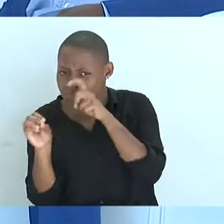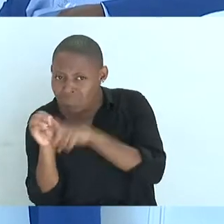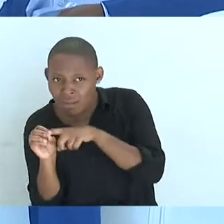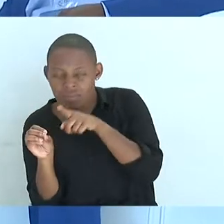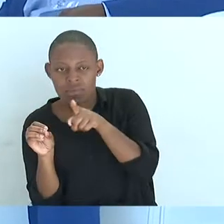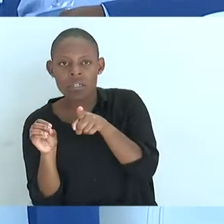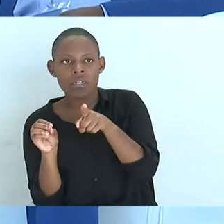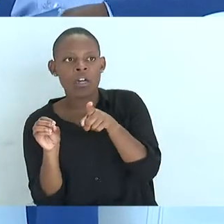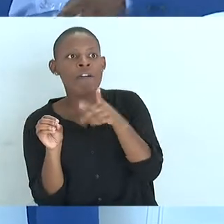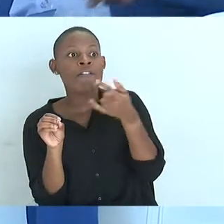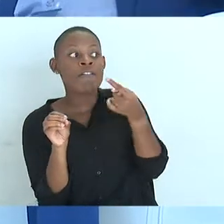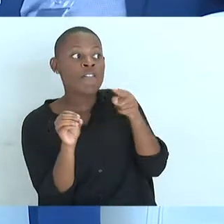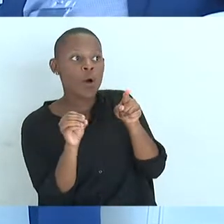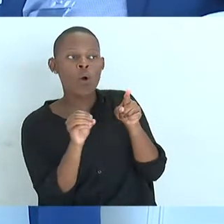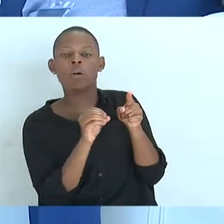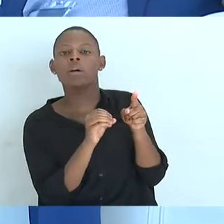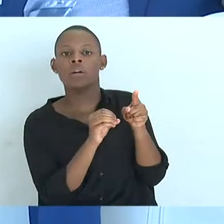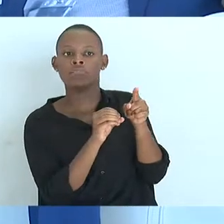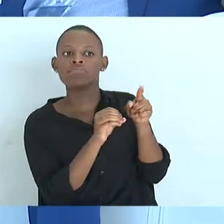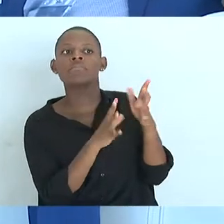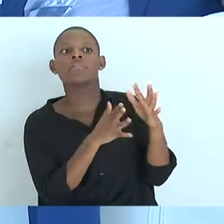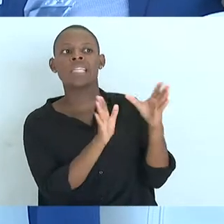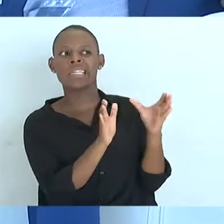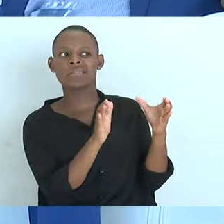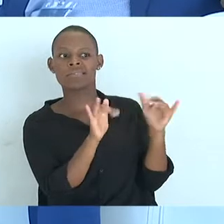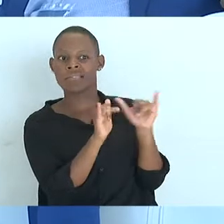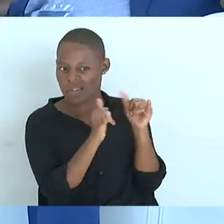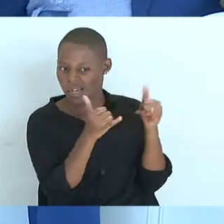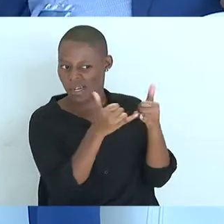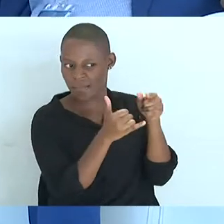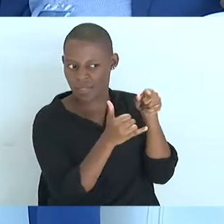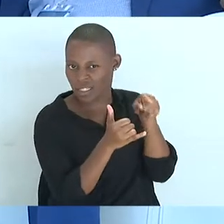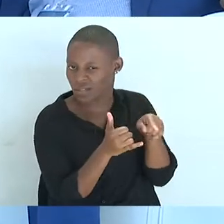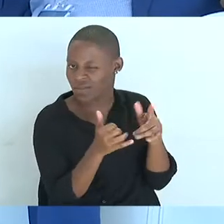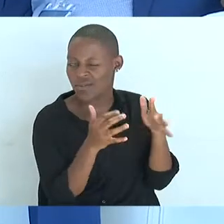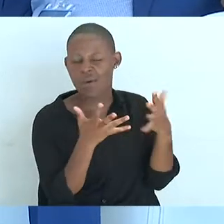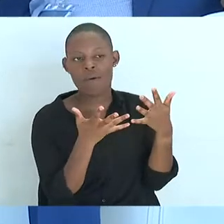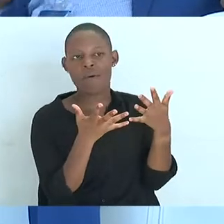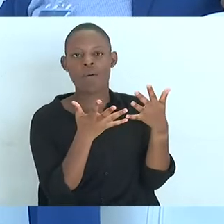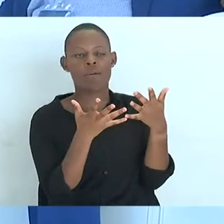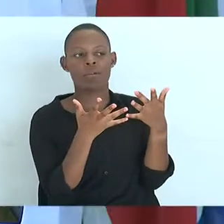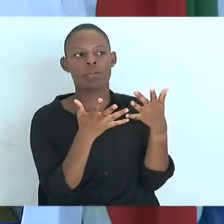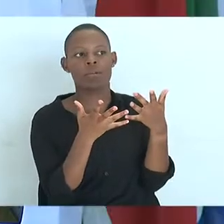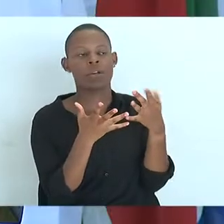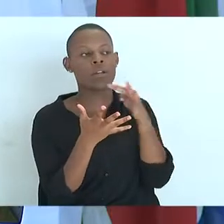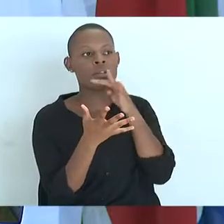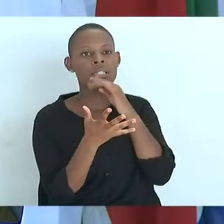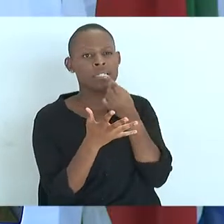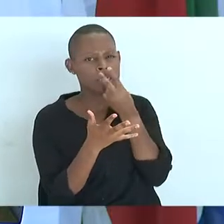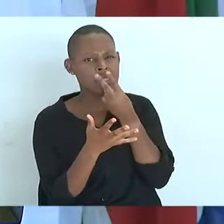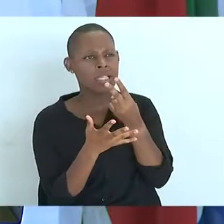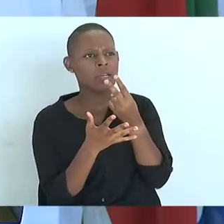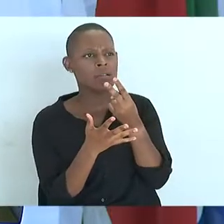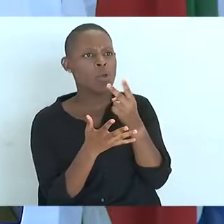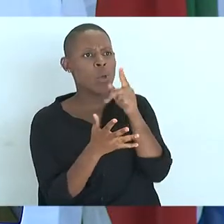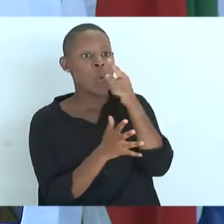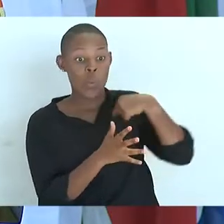a market. So ke imarket yetu iti let us open eyes and